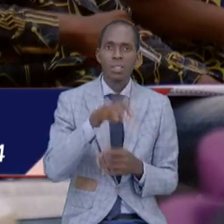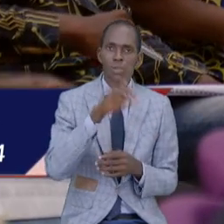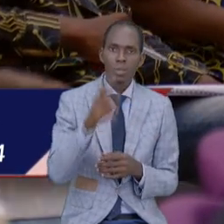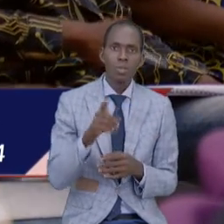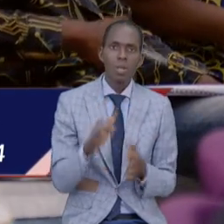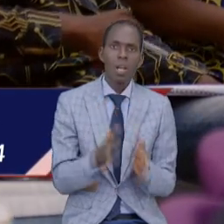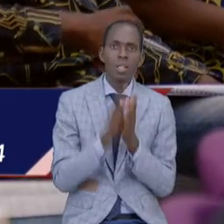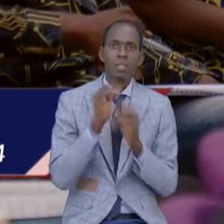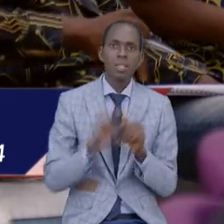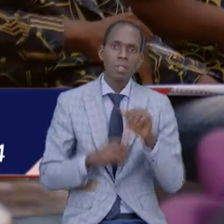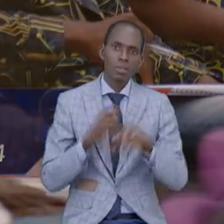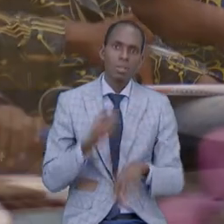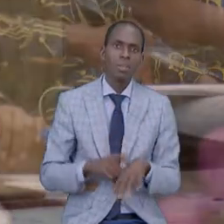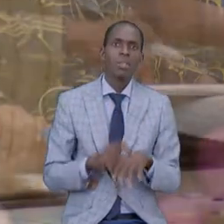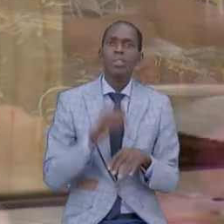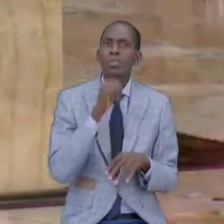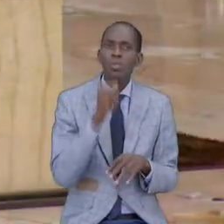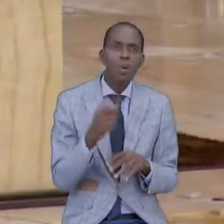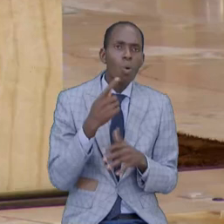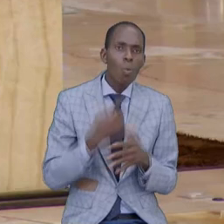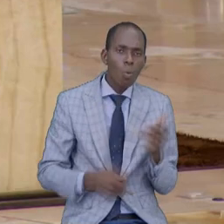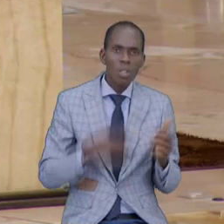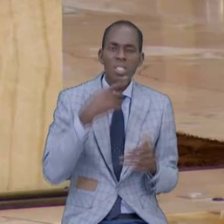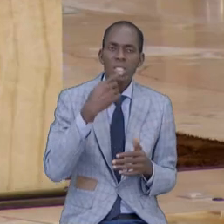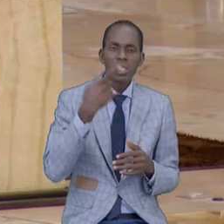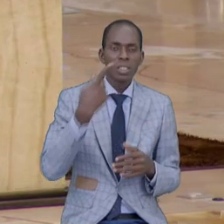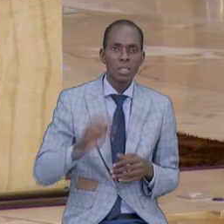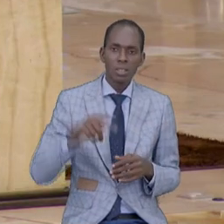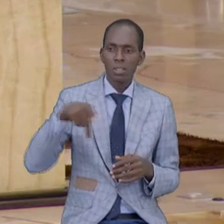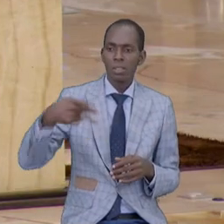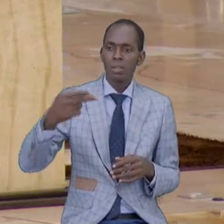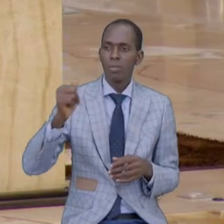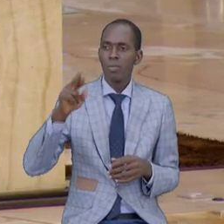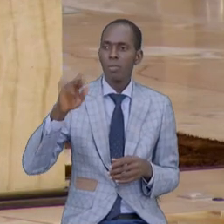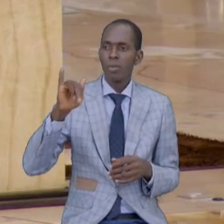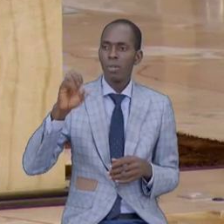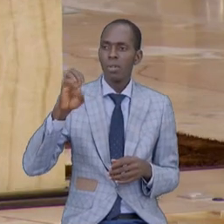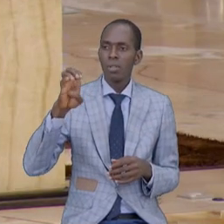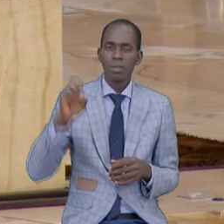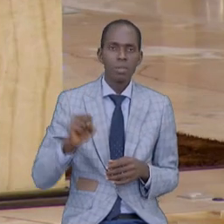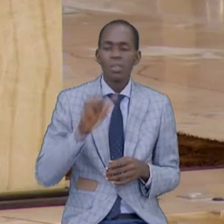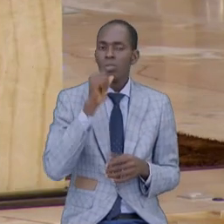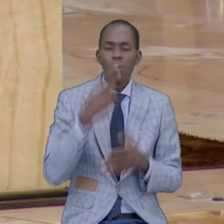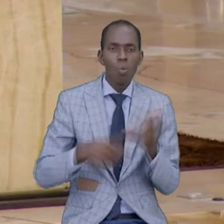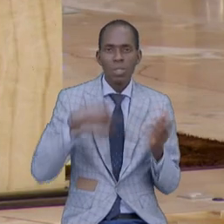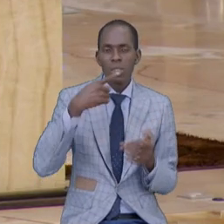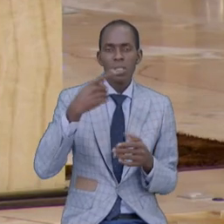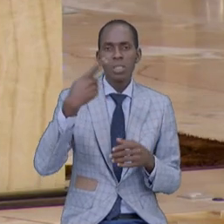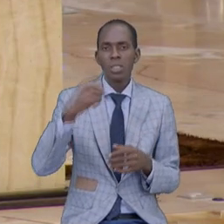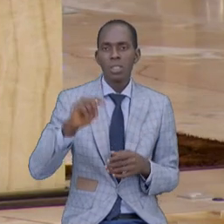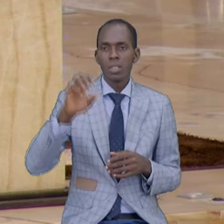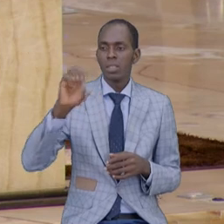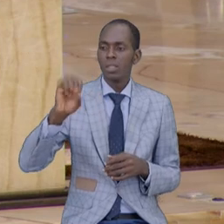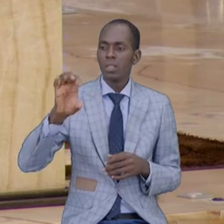every time. Not what says the Pharisee, what says the scribes, what